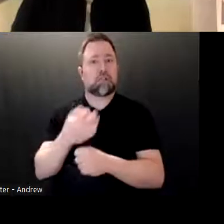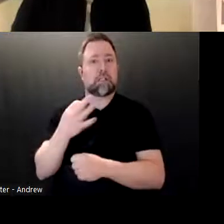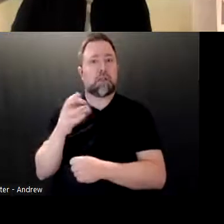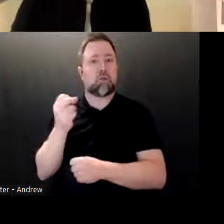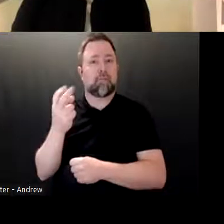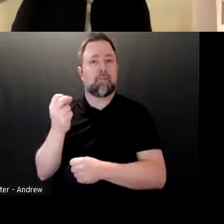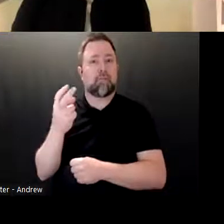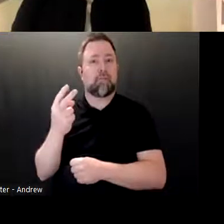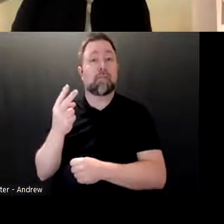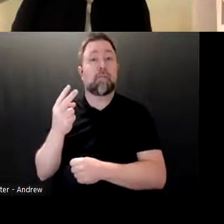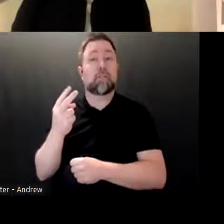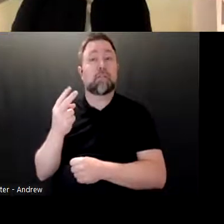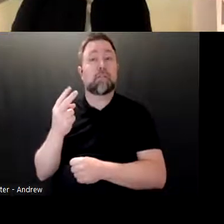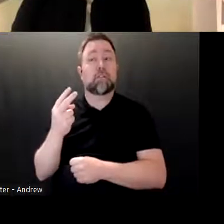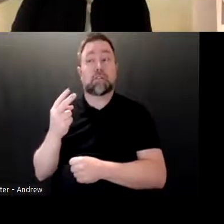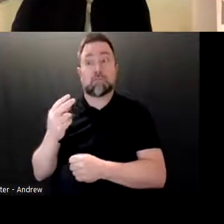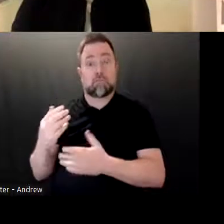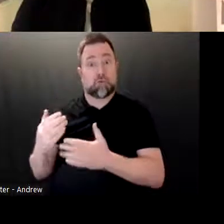his parents' friends.